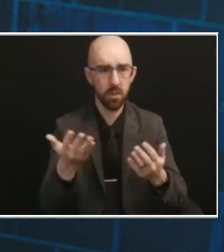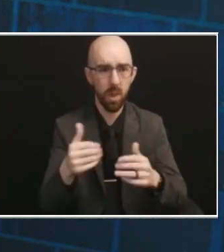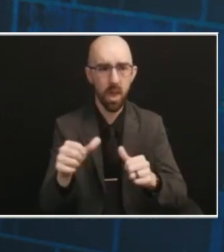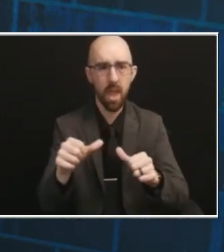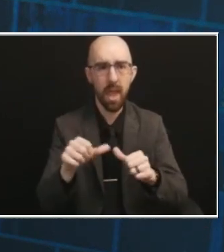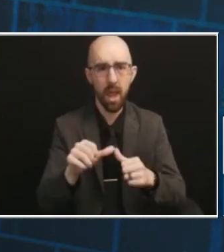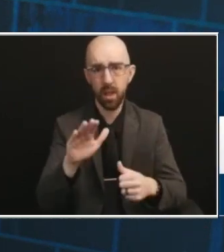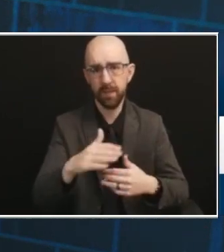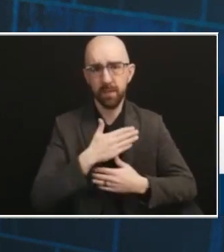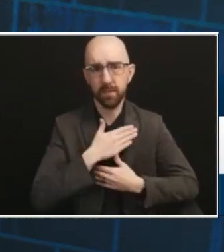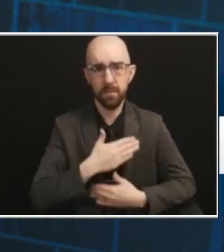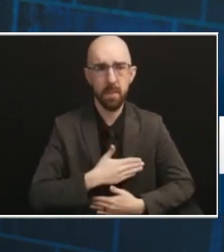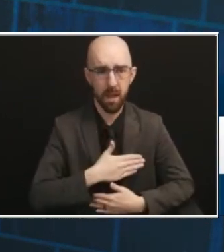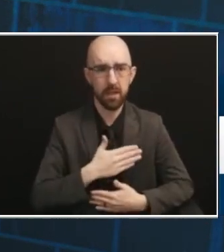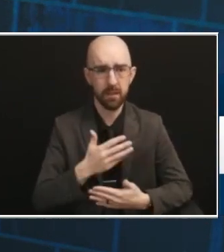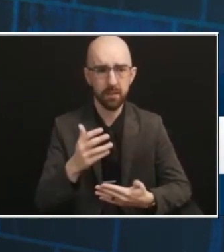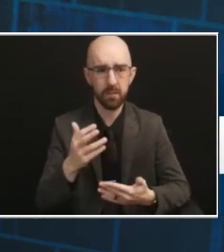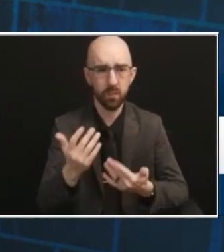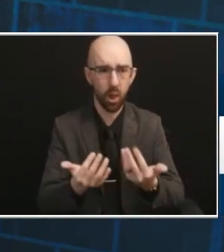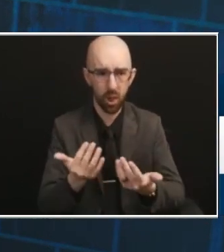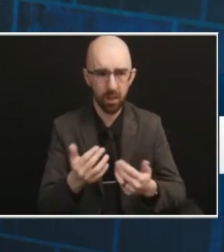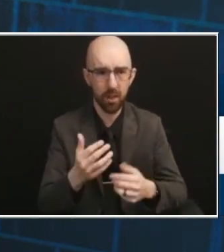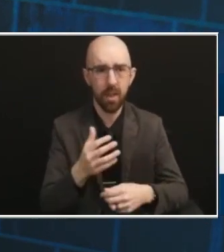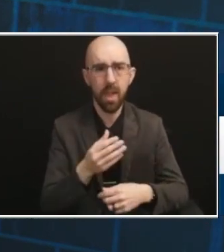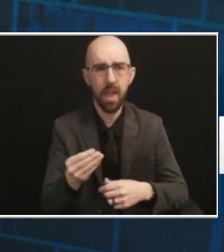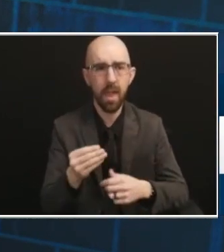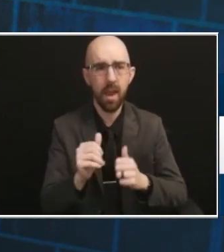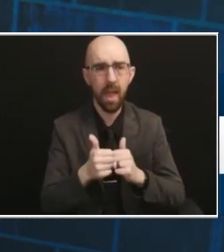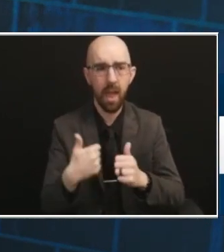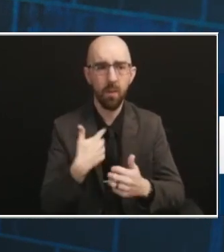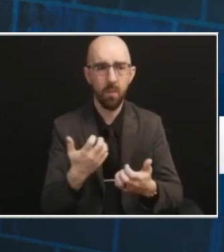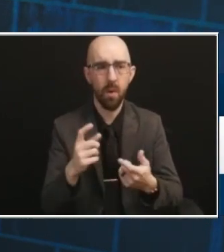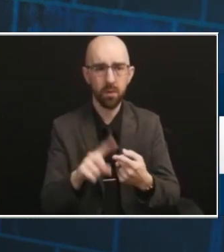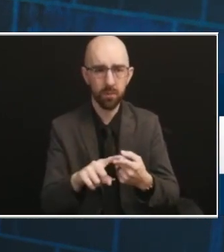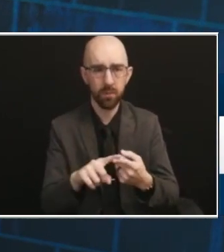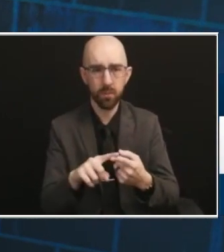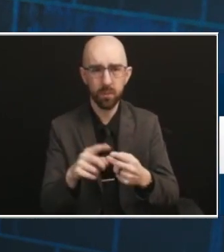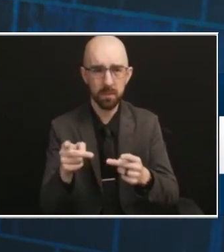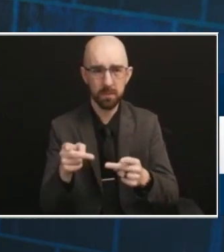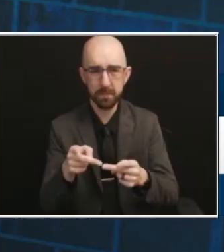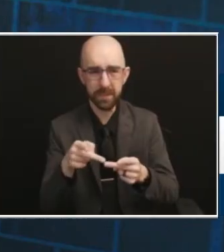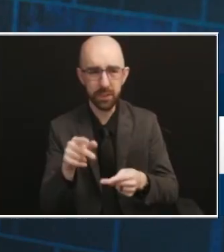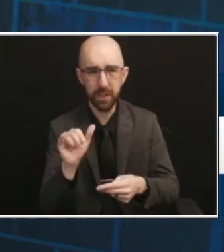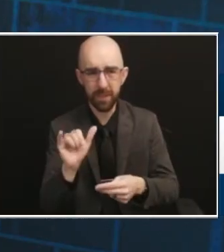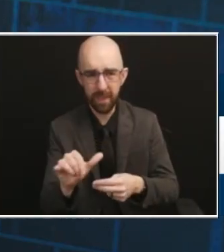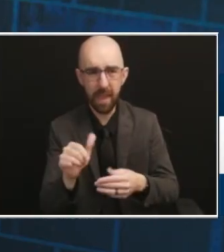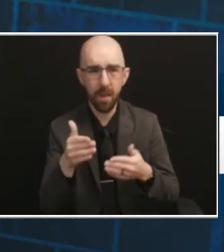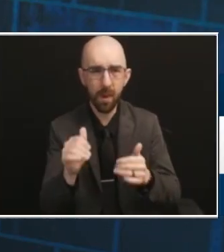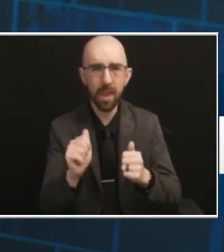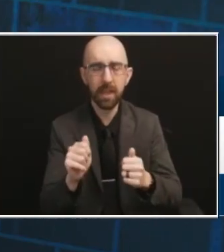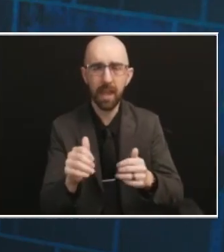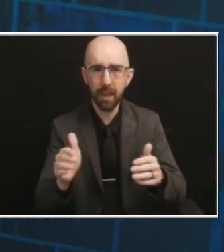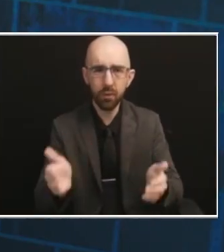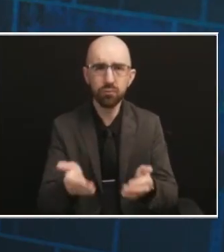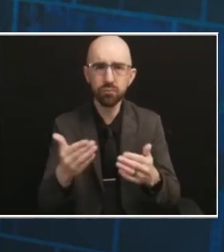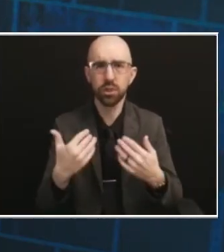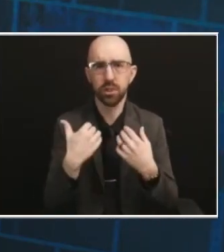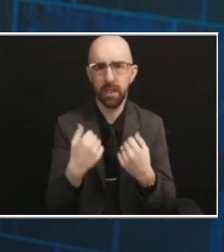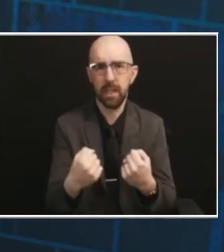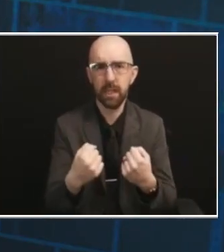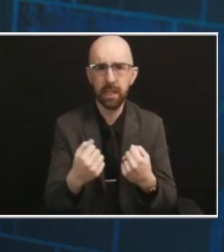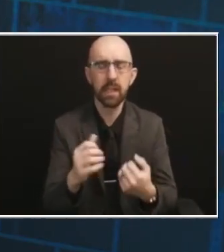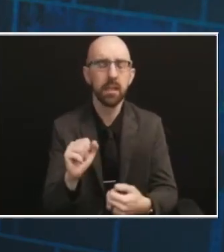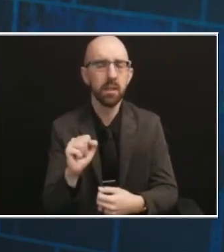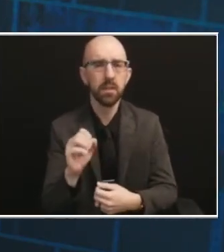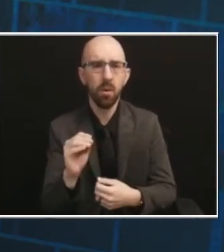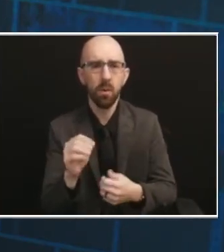bodies was burned and then how we want to position that in a way that can promote healing. And so since most of